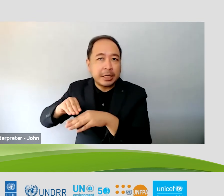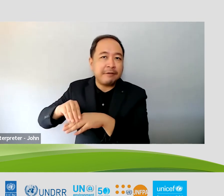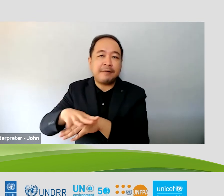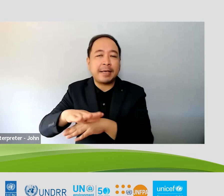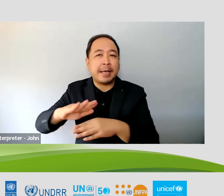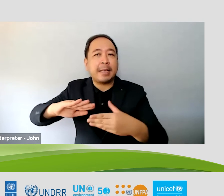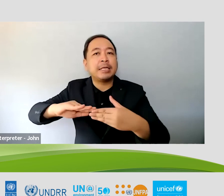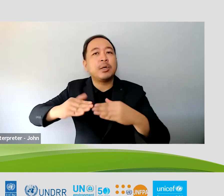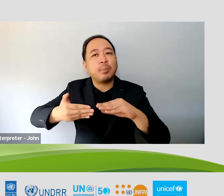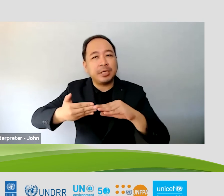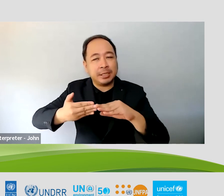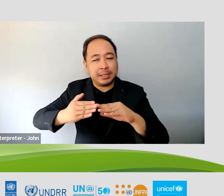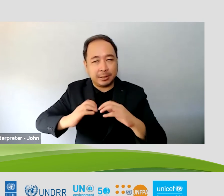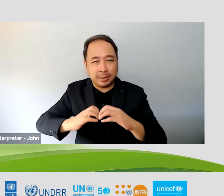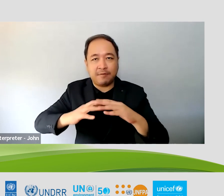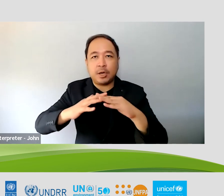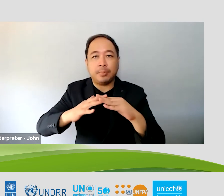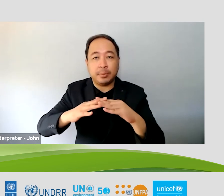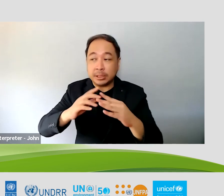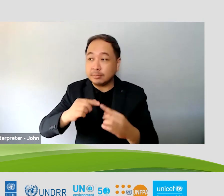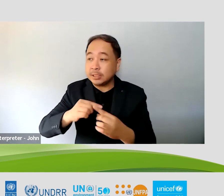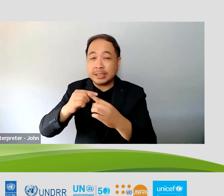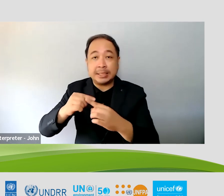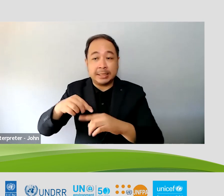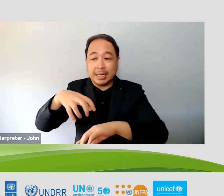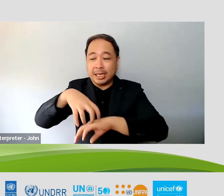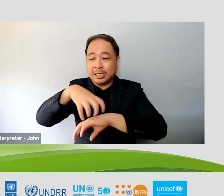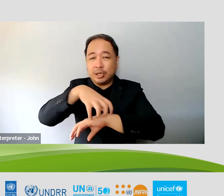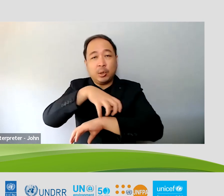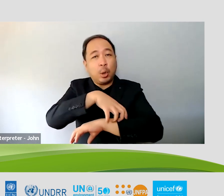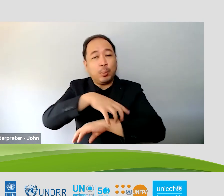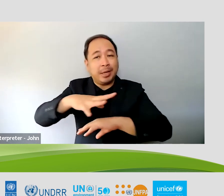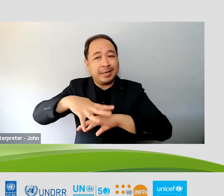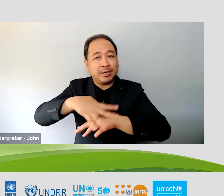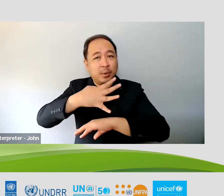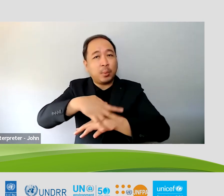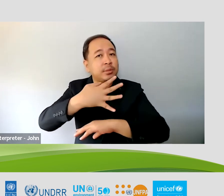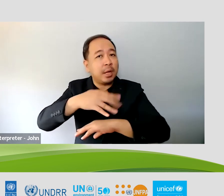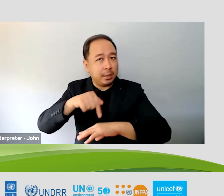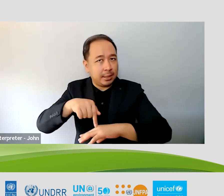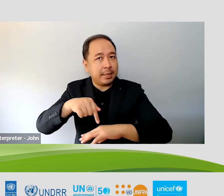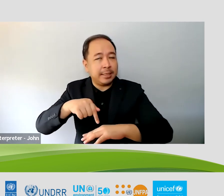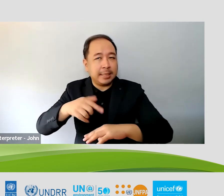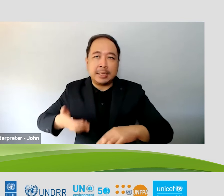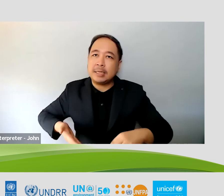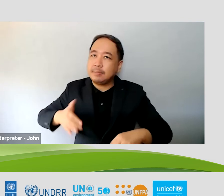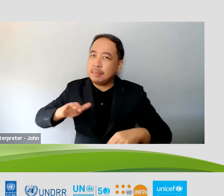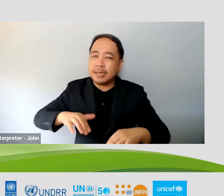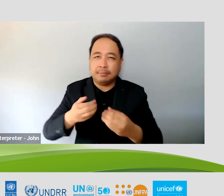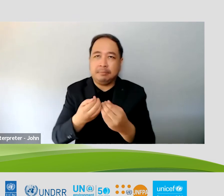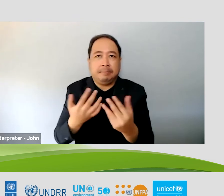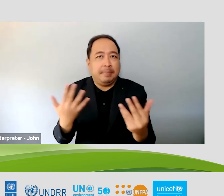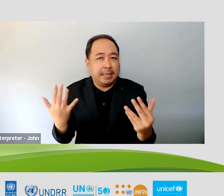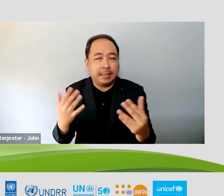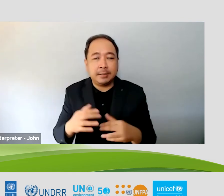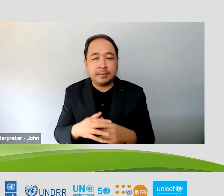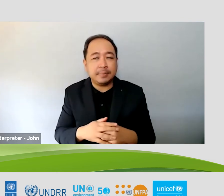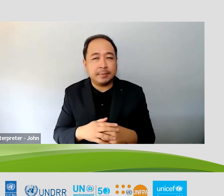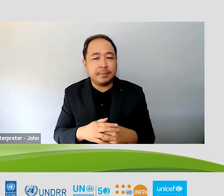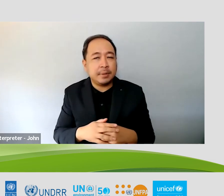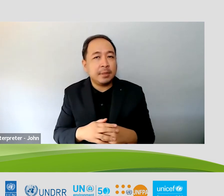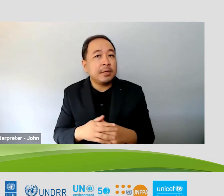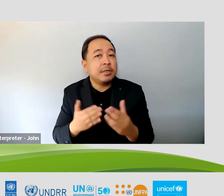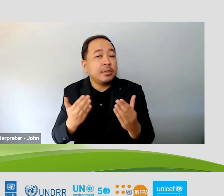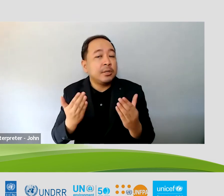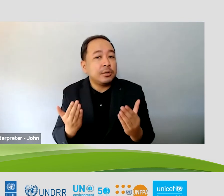the coastal area. Those who are the disaster area, disaster prone area in Bangladesh. But that scope we are not getting. Women are trying their